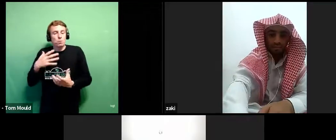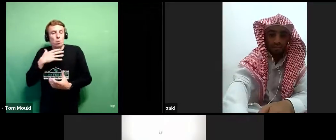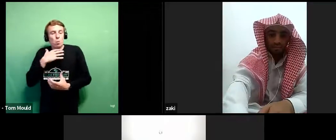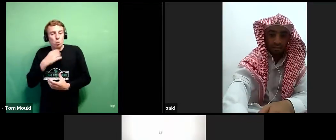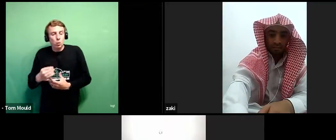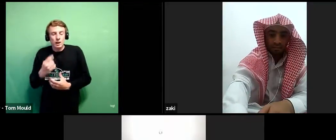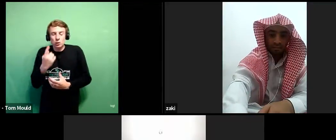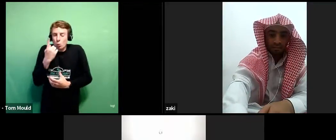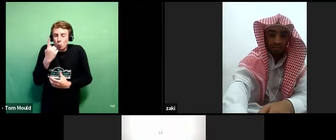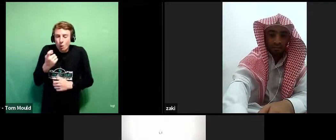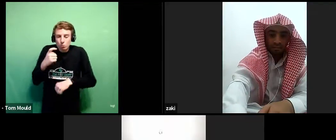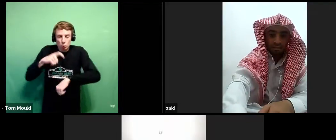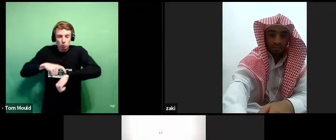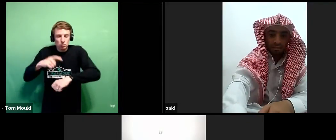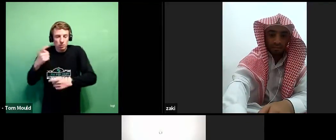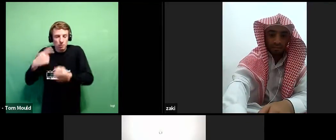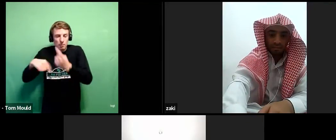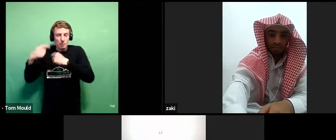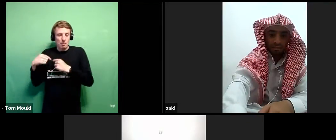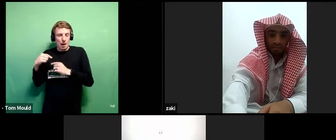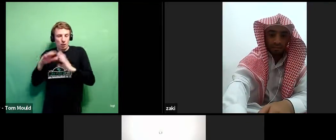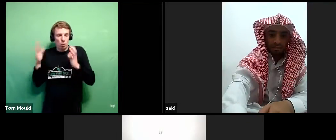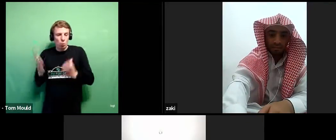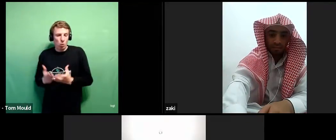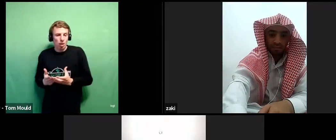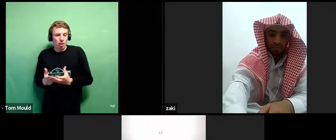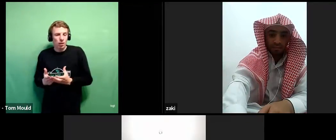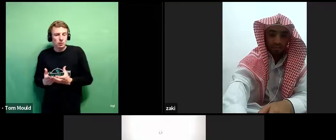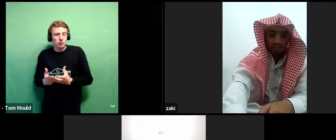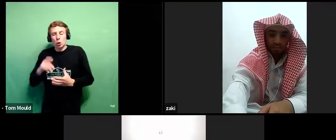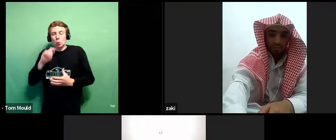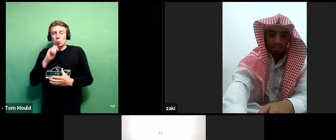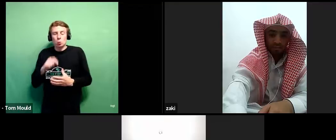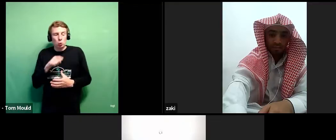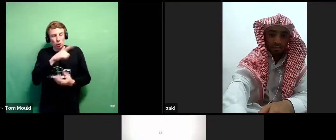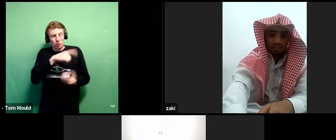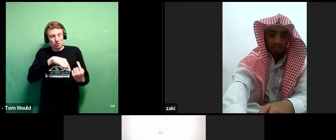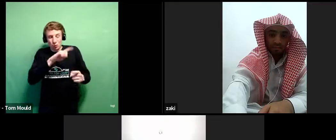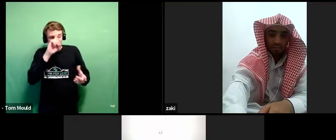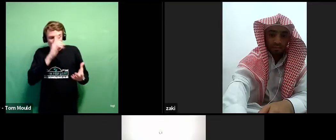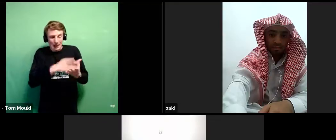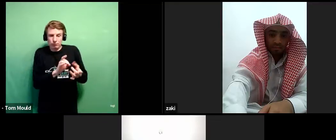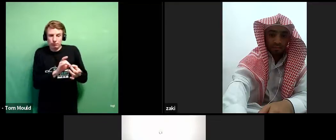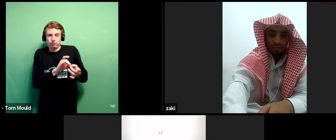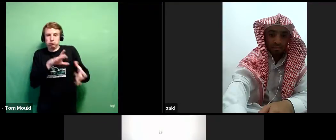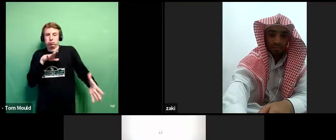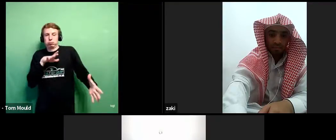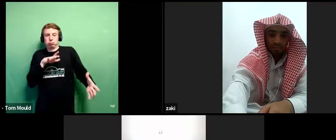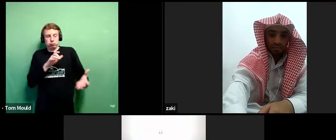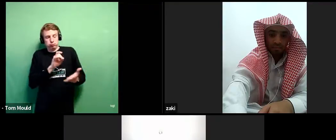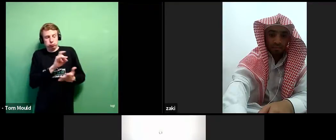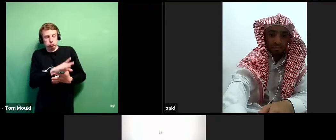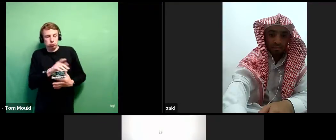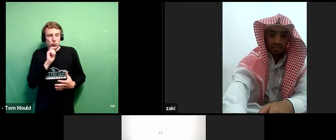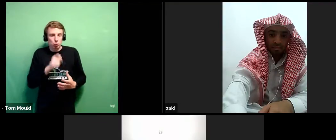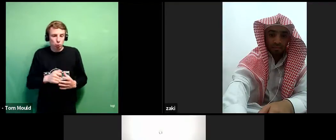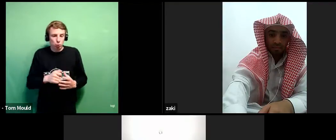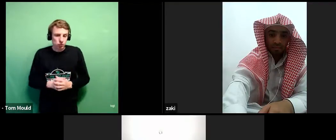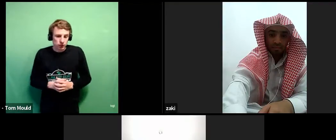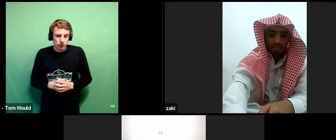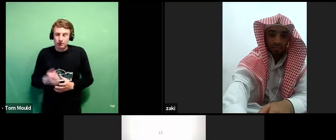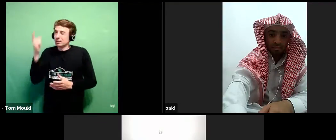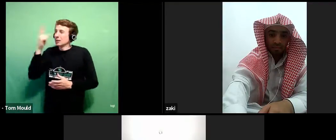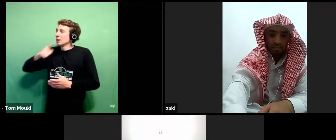would disown them as they have disowned us. Thus Allah will show them their deeds as regrets for